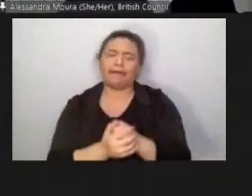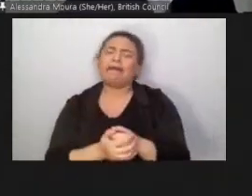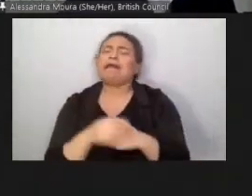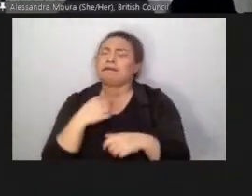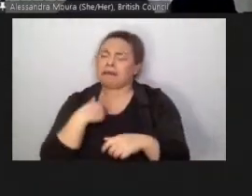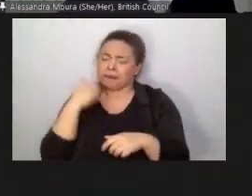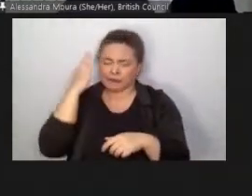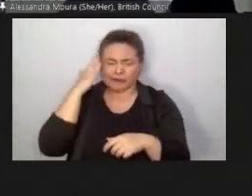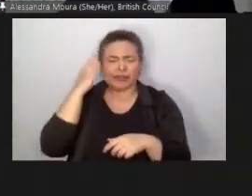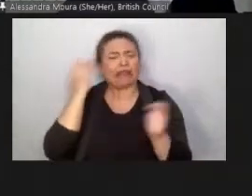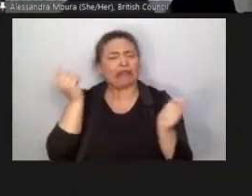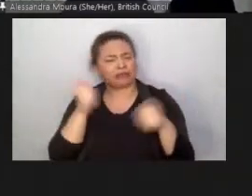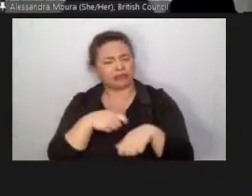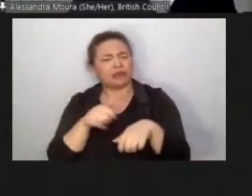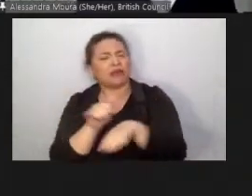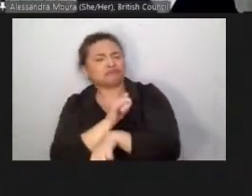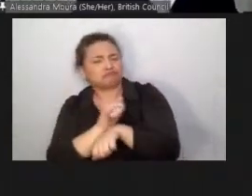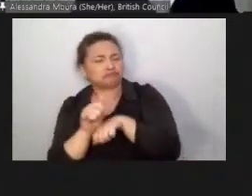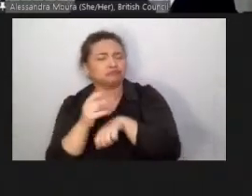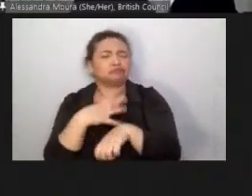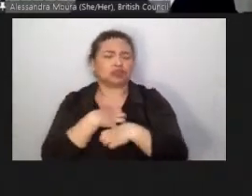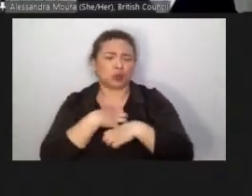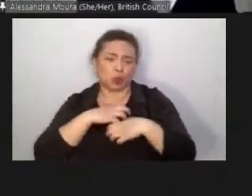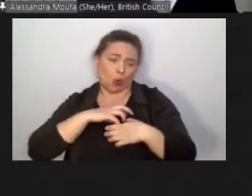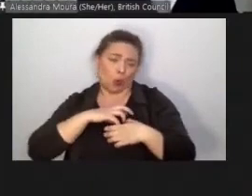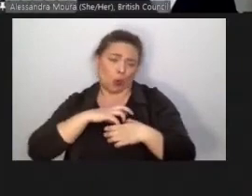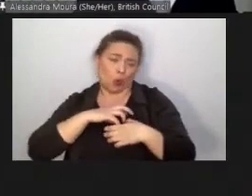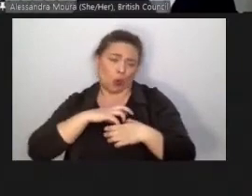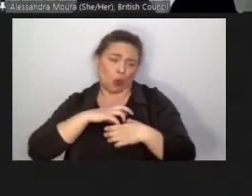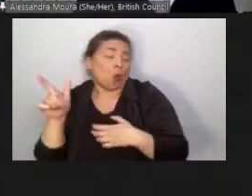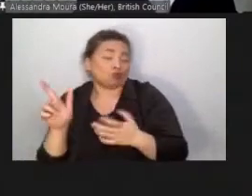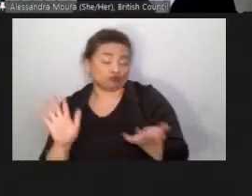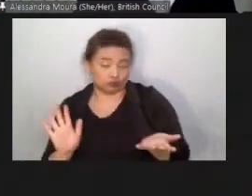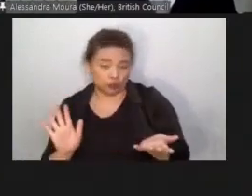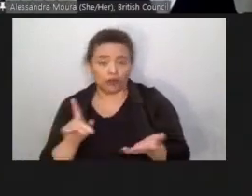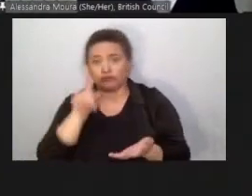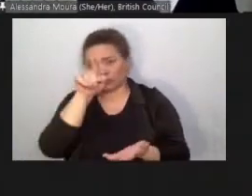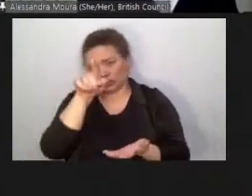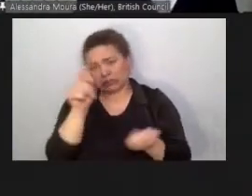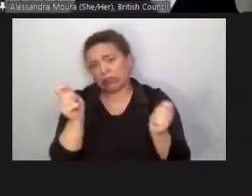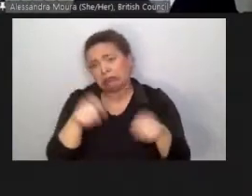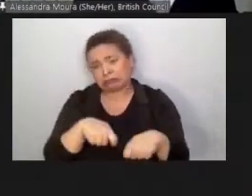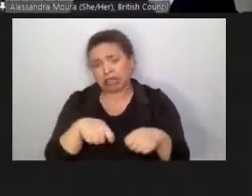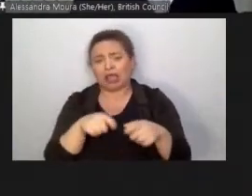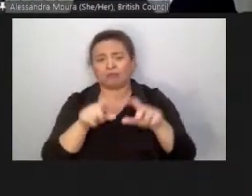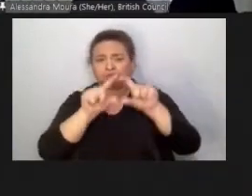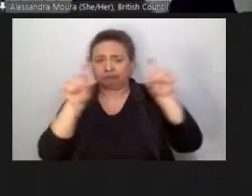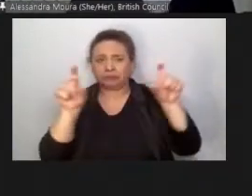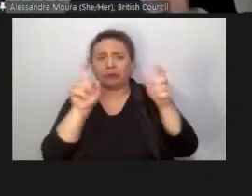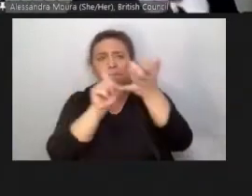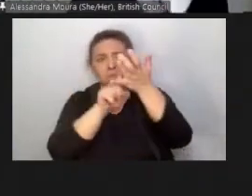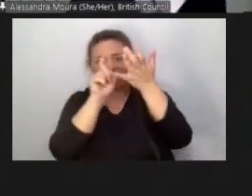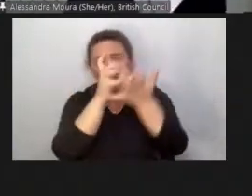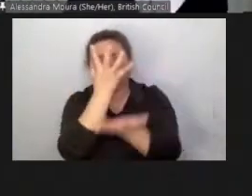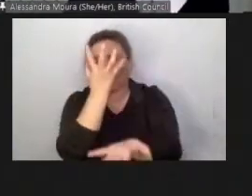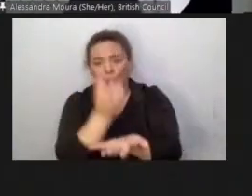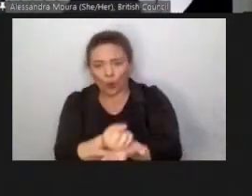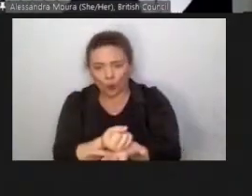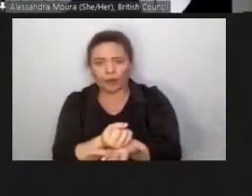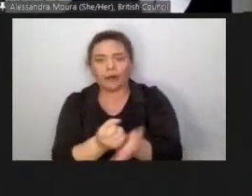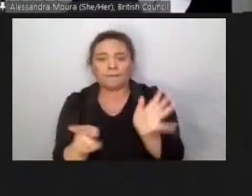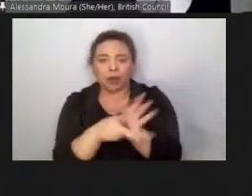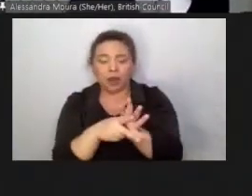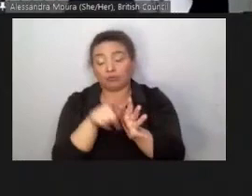as a teacher and you can fill in yourself. And you would mark on the circle with a